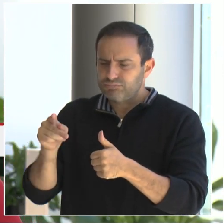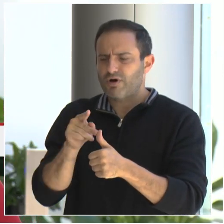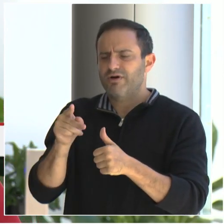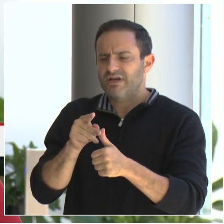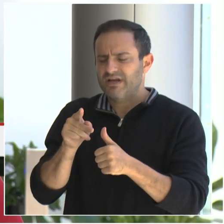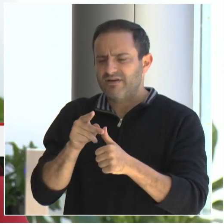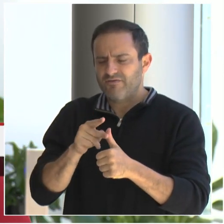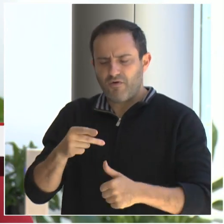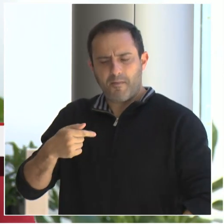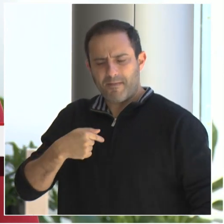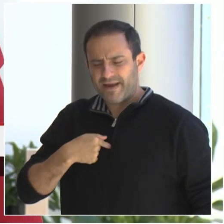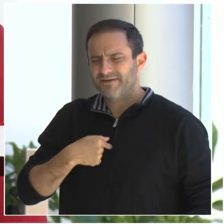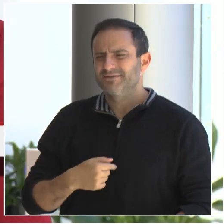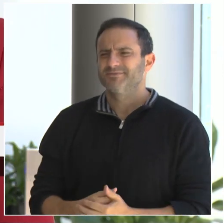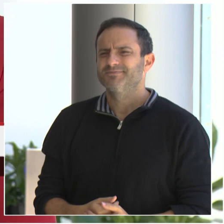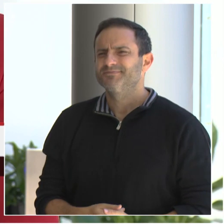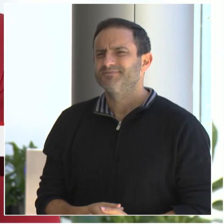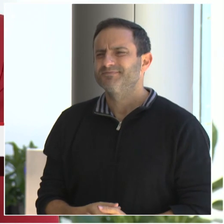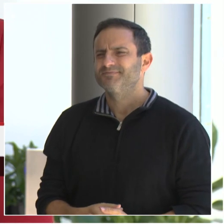me.